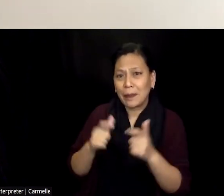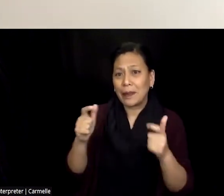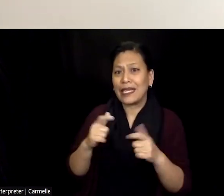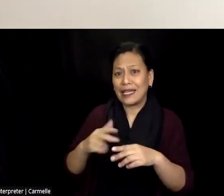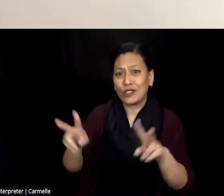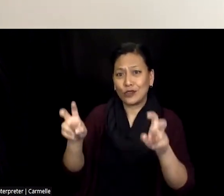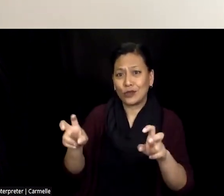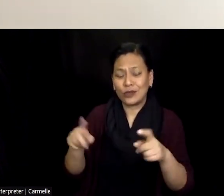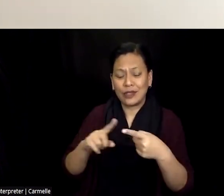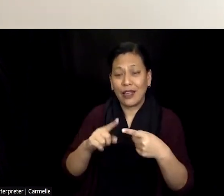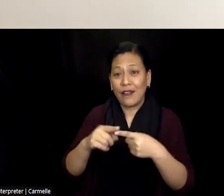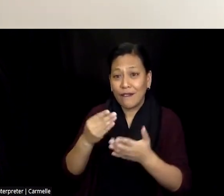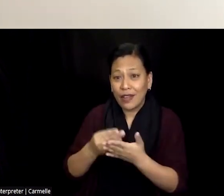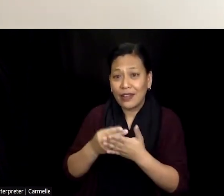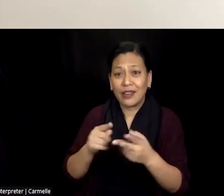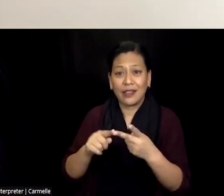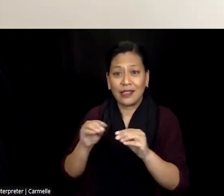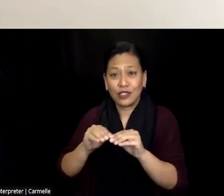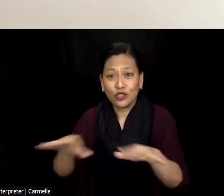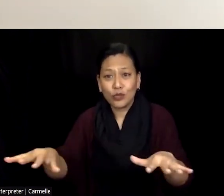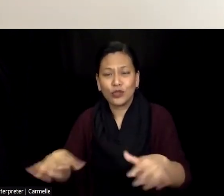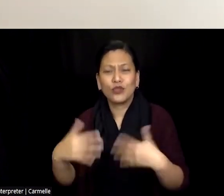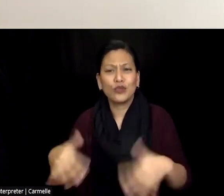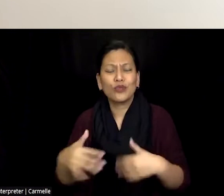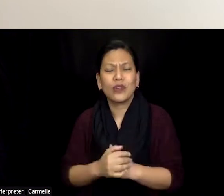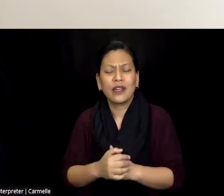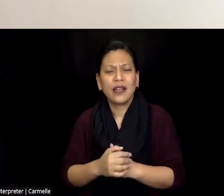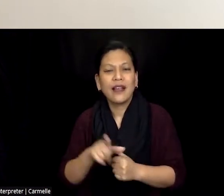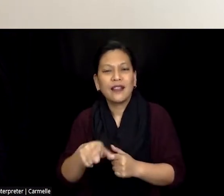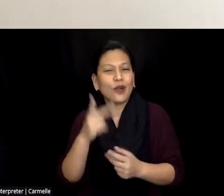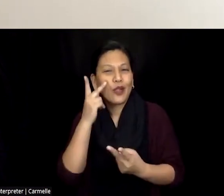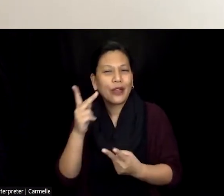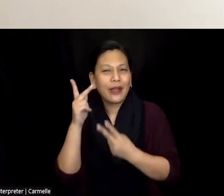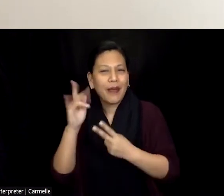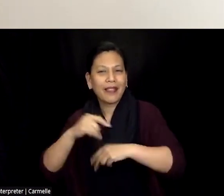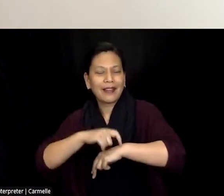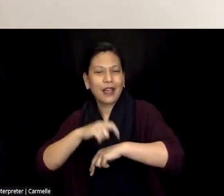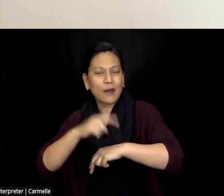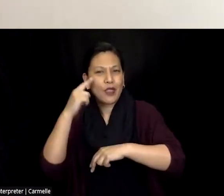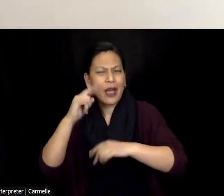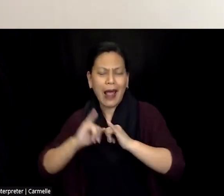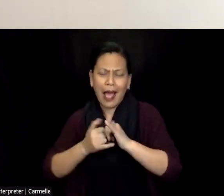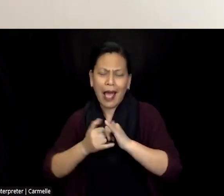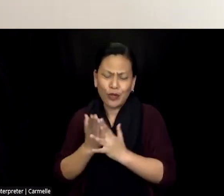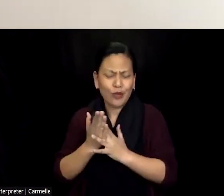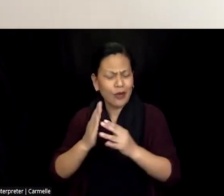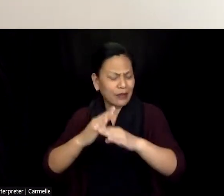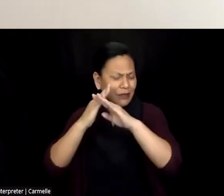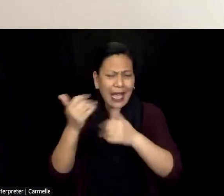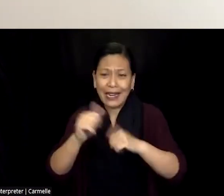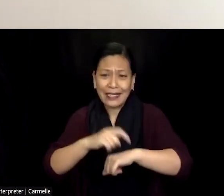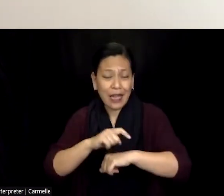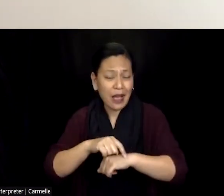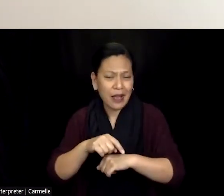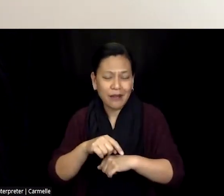funding and distribution. And in that time that you were like, oh my goodness, how do we get through this? Was there ever a moment in your head where you're like,